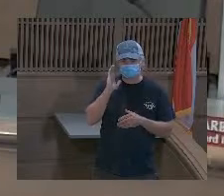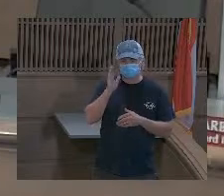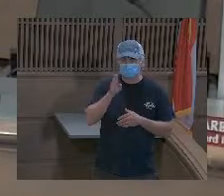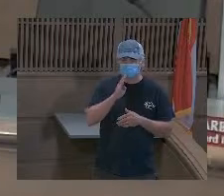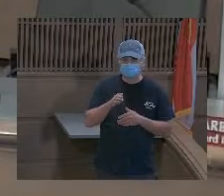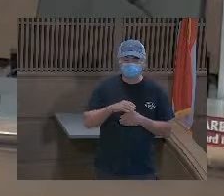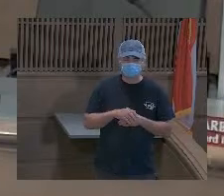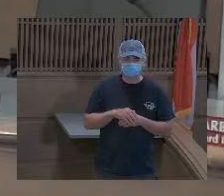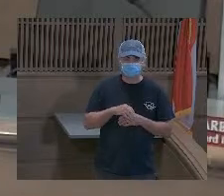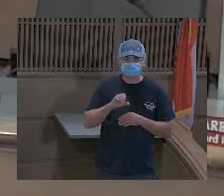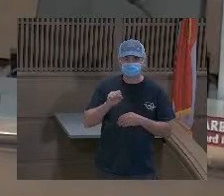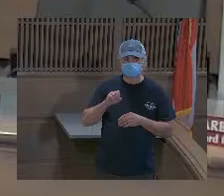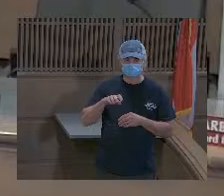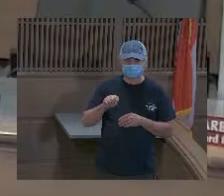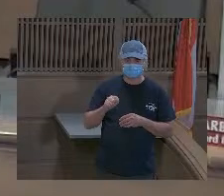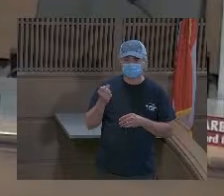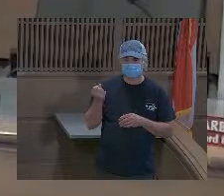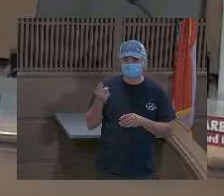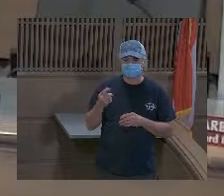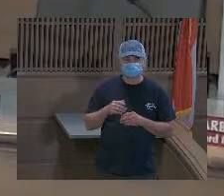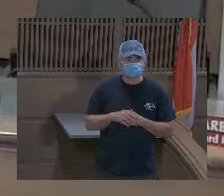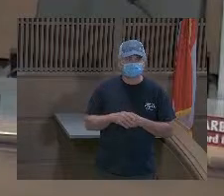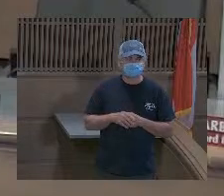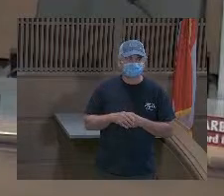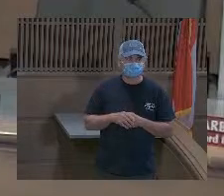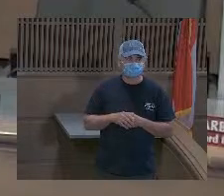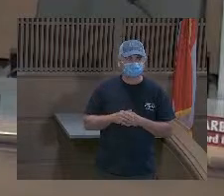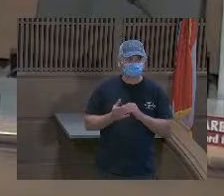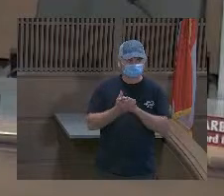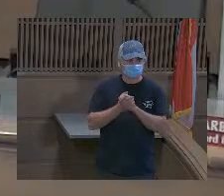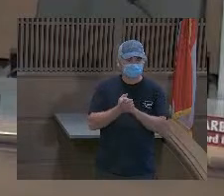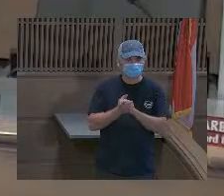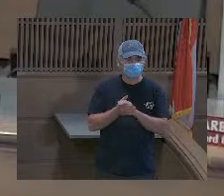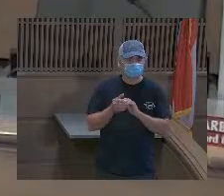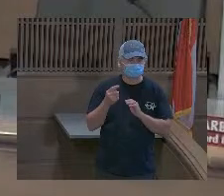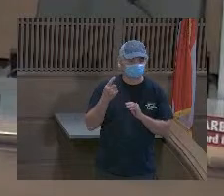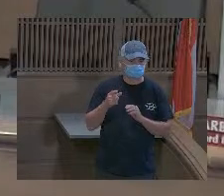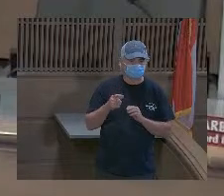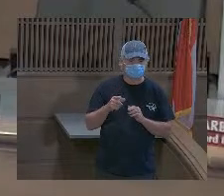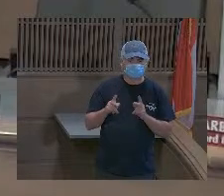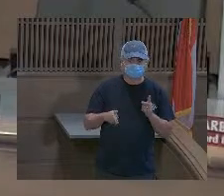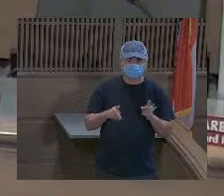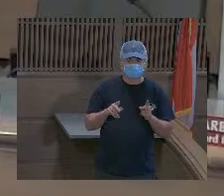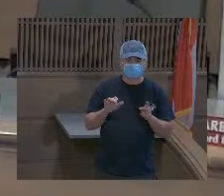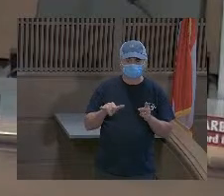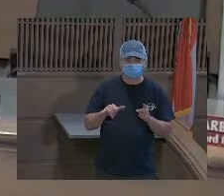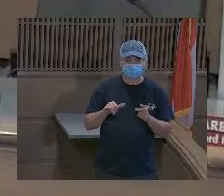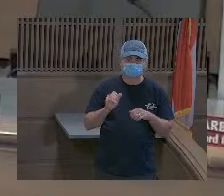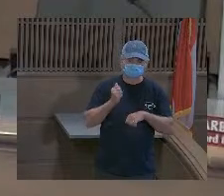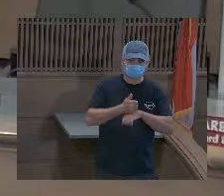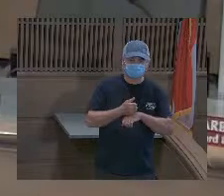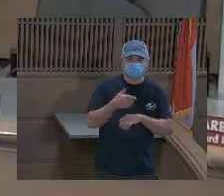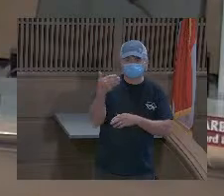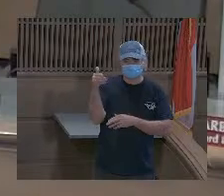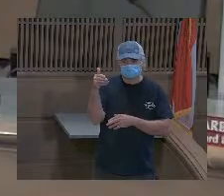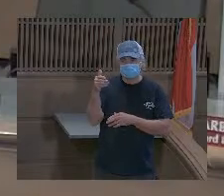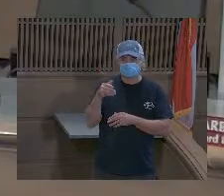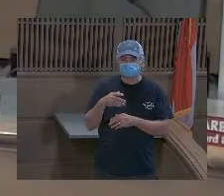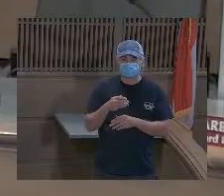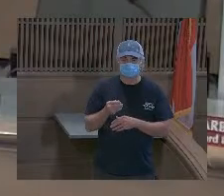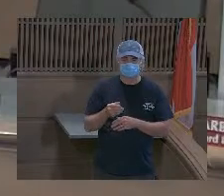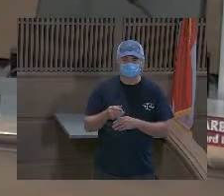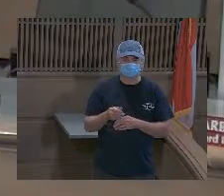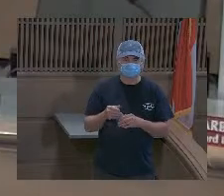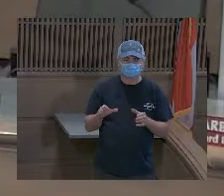affected forever. I commend the efforts of those who are around the community, who are putting out flags, and who are